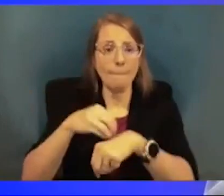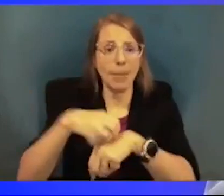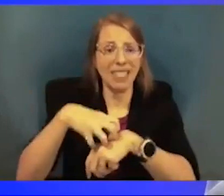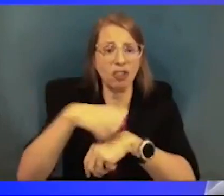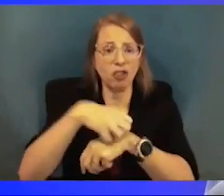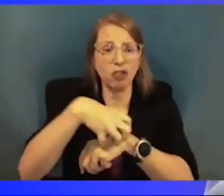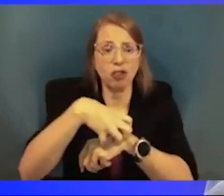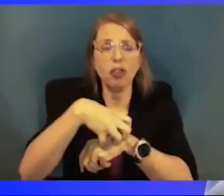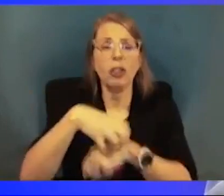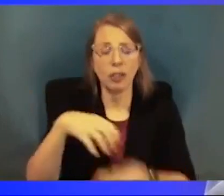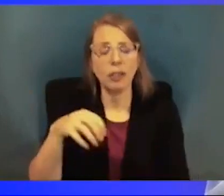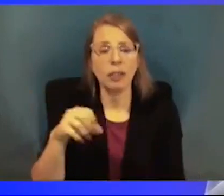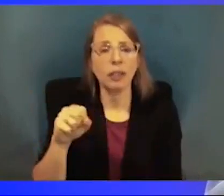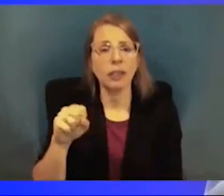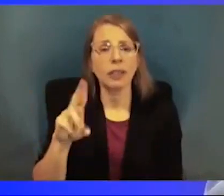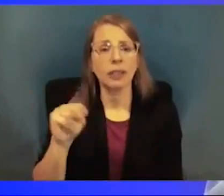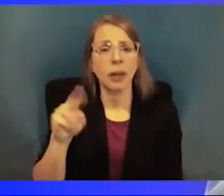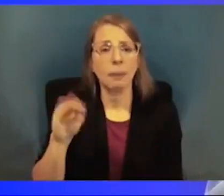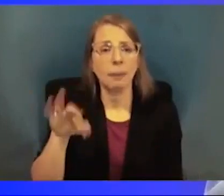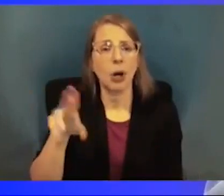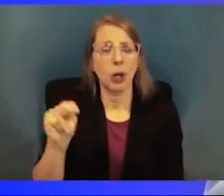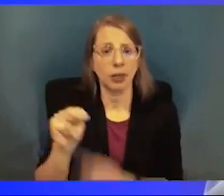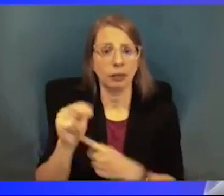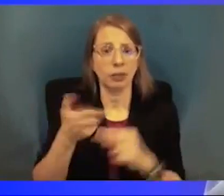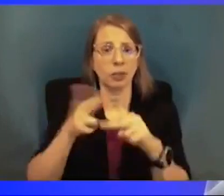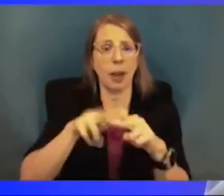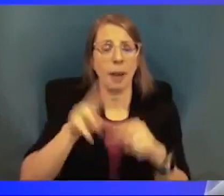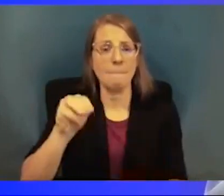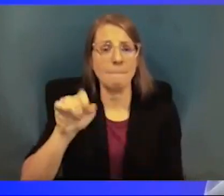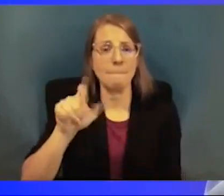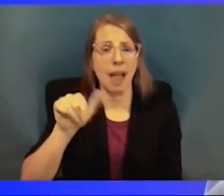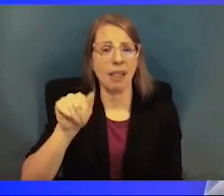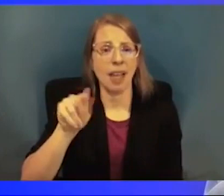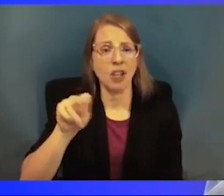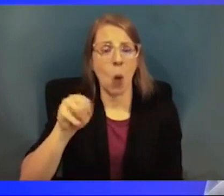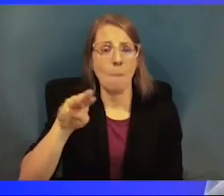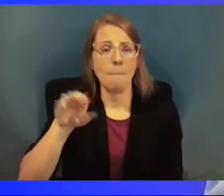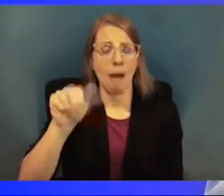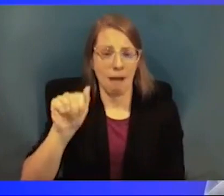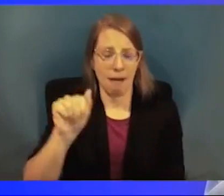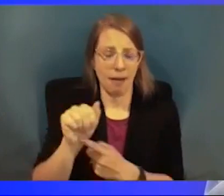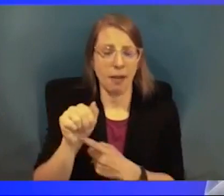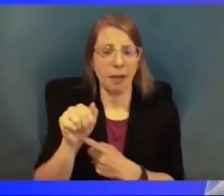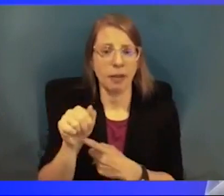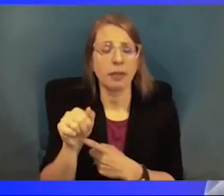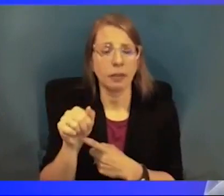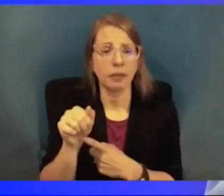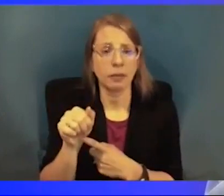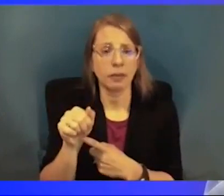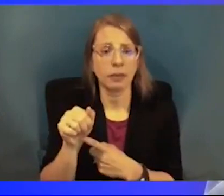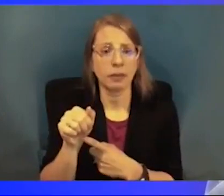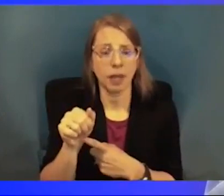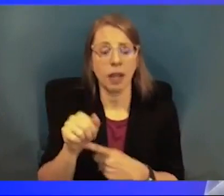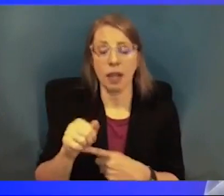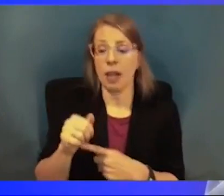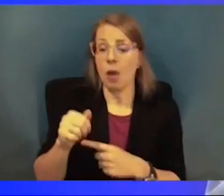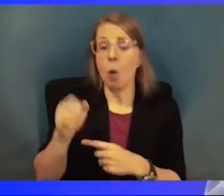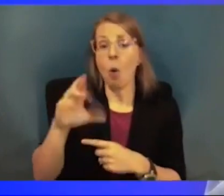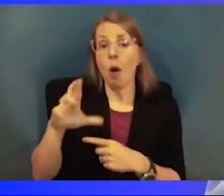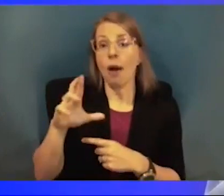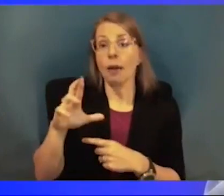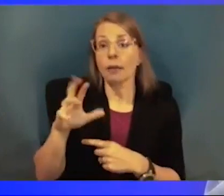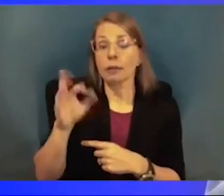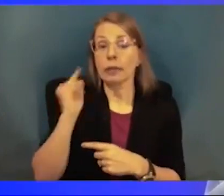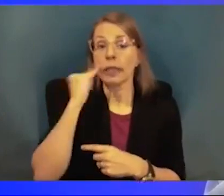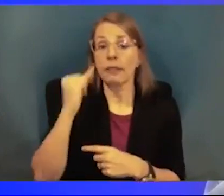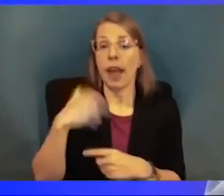your risk of melanoma by 50%. Anyone with a first-degree relative who has a family history of melanoma, we know that doubles your